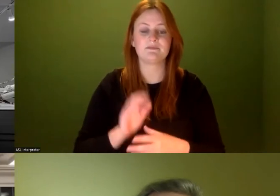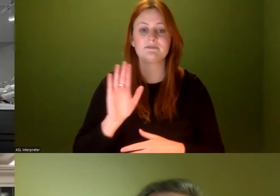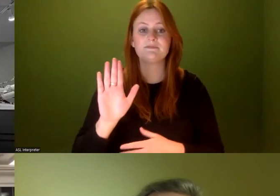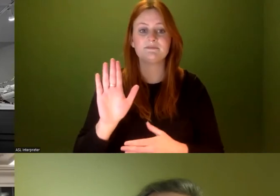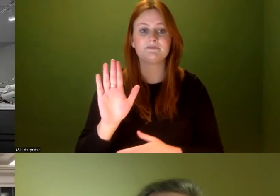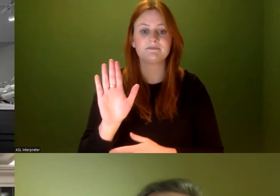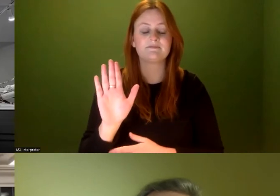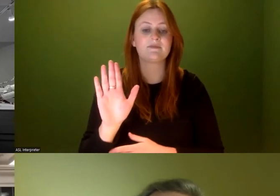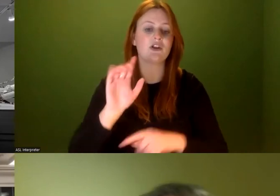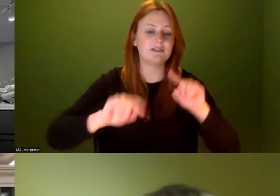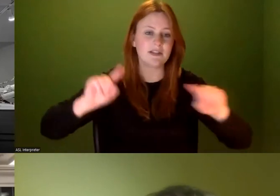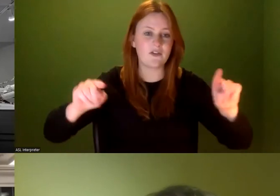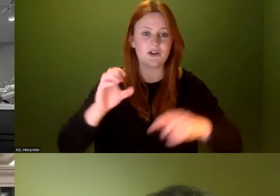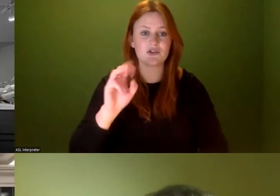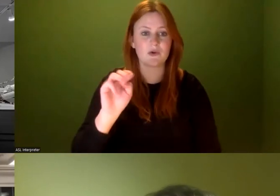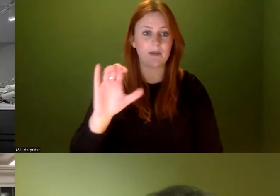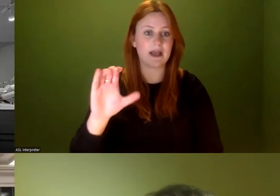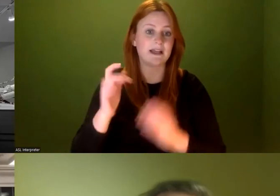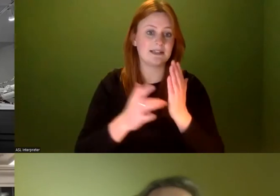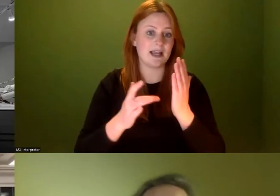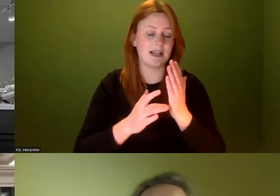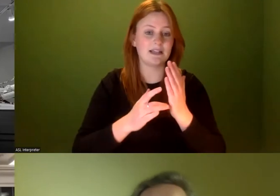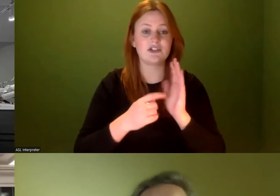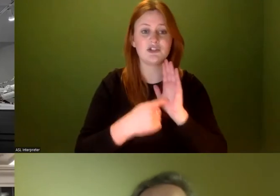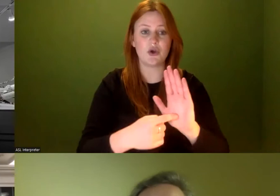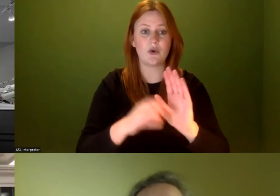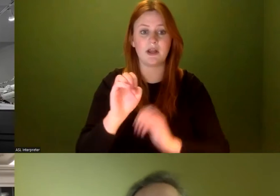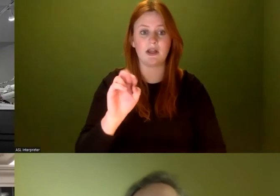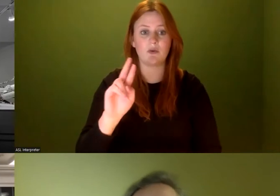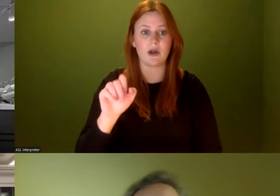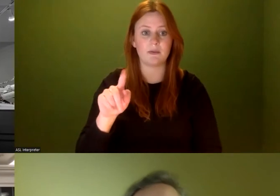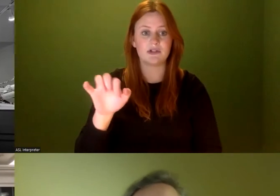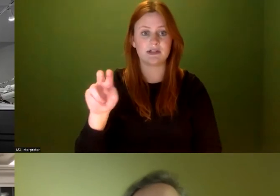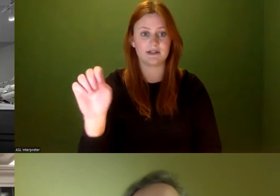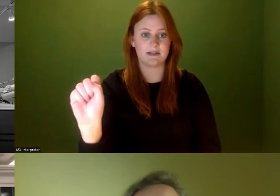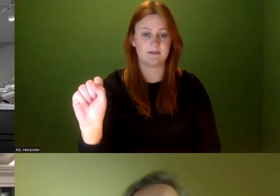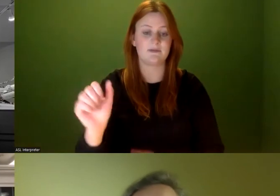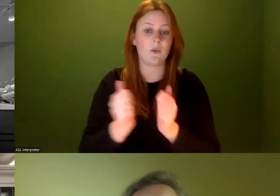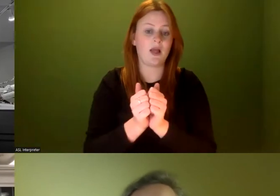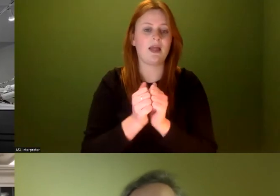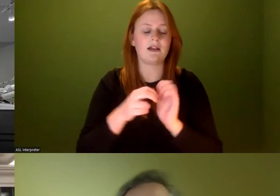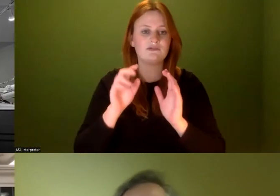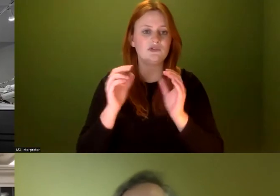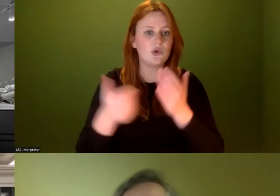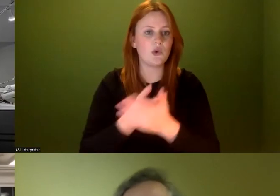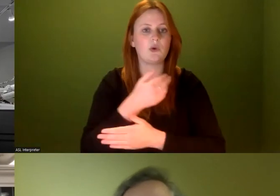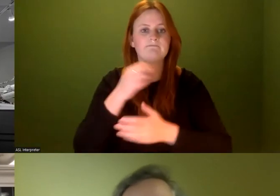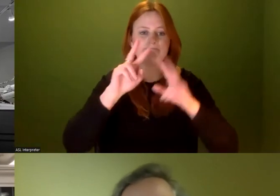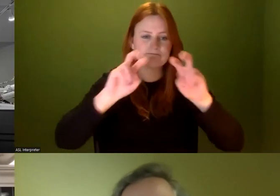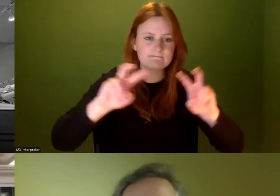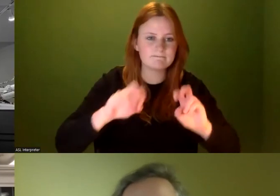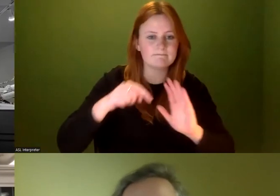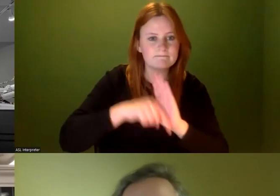of diverse ceramic techniques is displayed in Eruptions, alongside forward-facing investigations, which demonstrate the